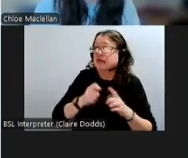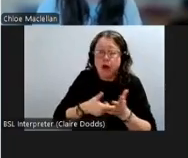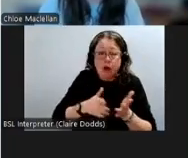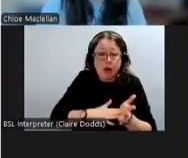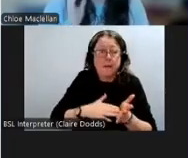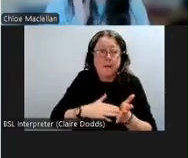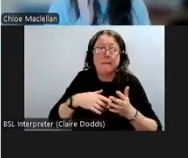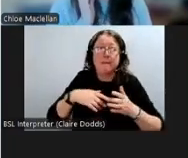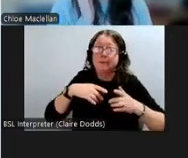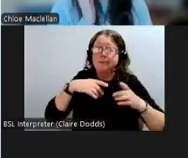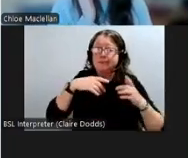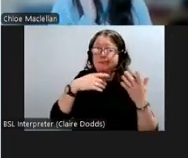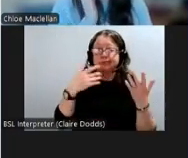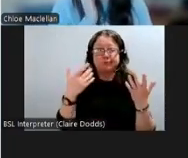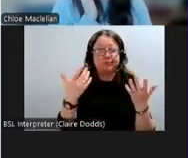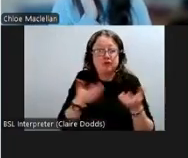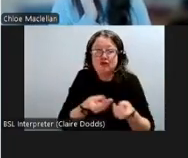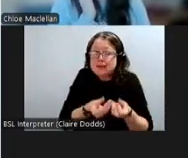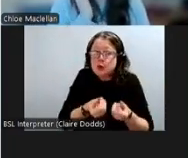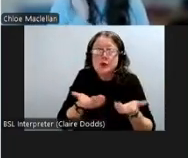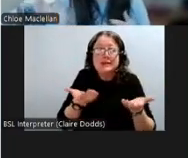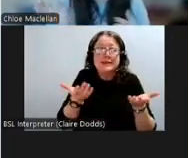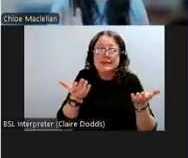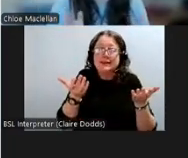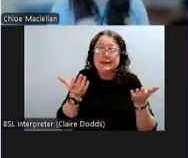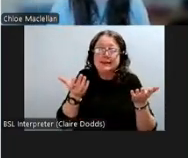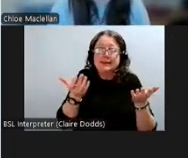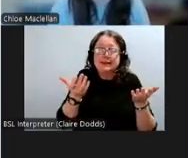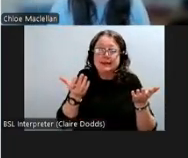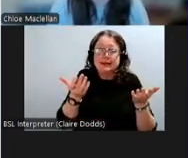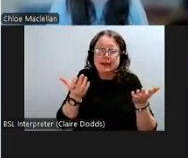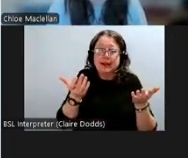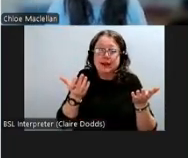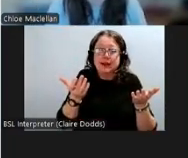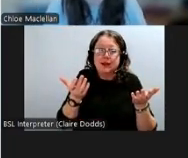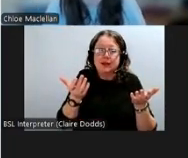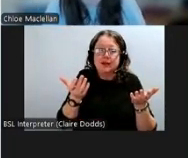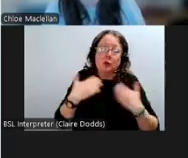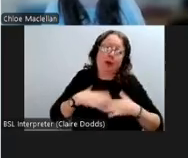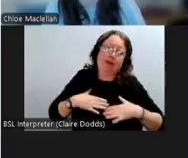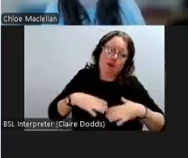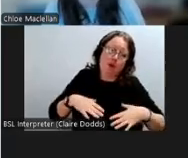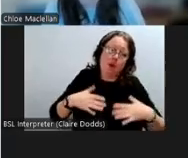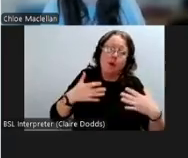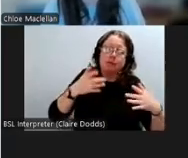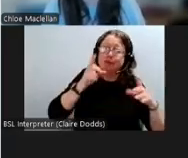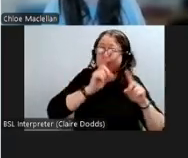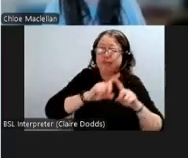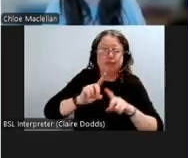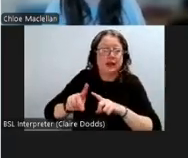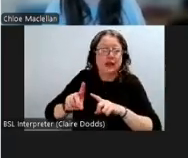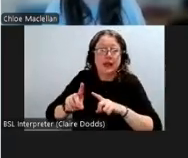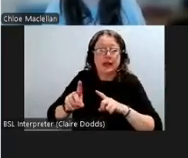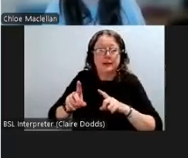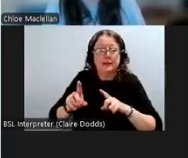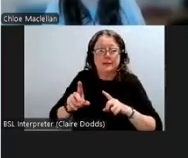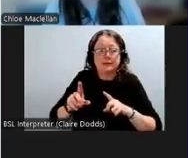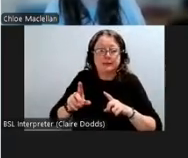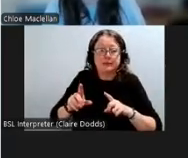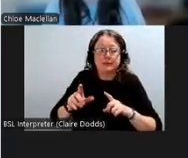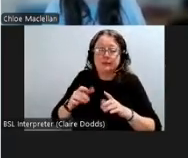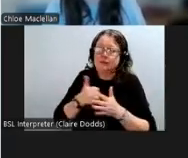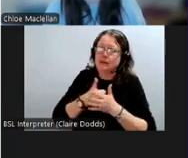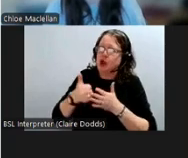own experience of potentially having children or hearing friends talking about what the barriers are for or what the school are charging for